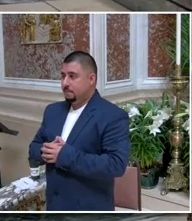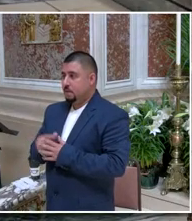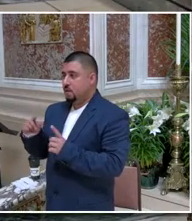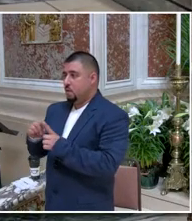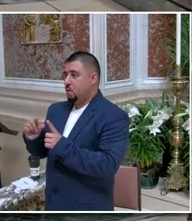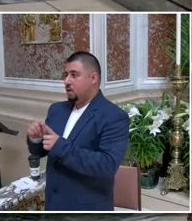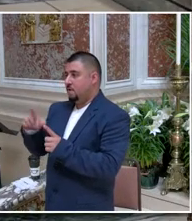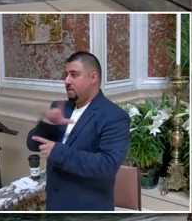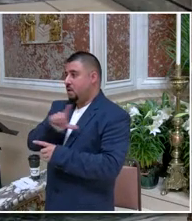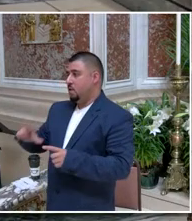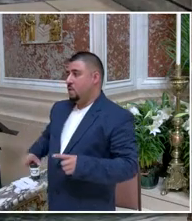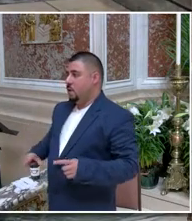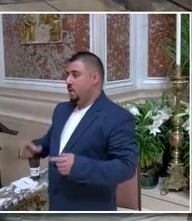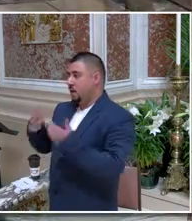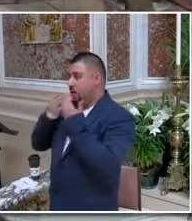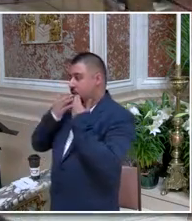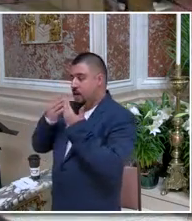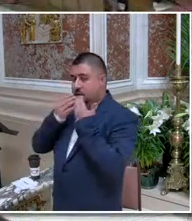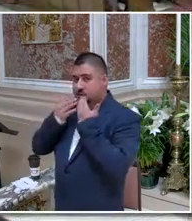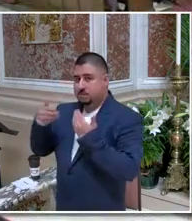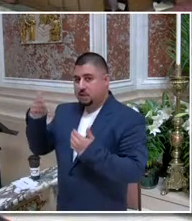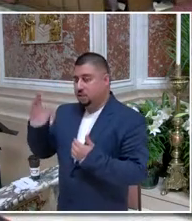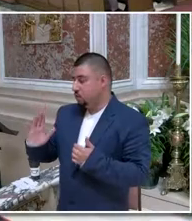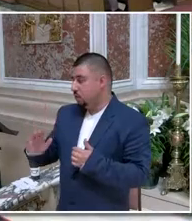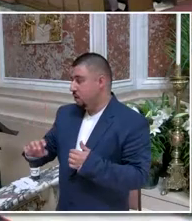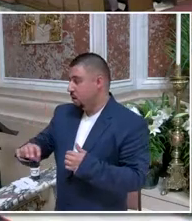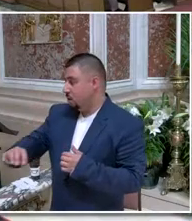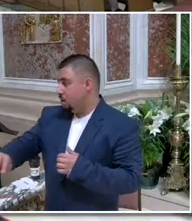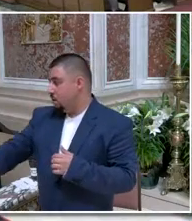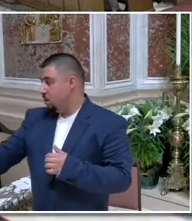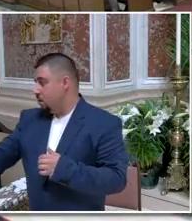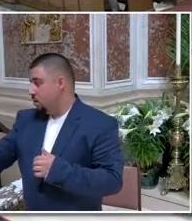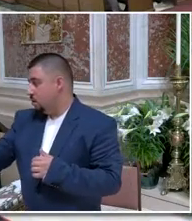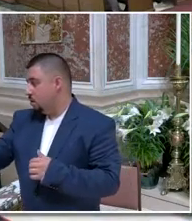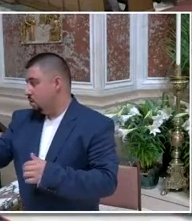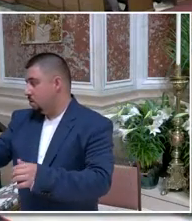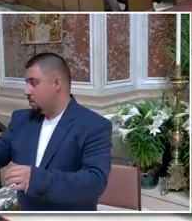The word of the Lord. Thanks be to God.